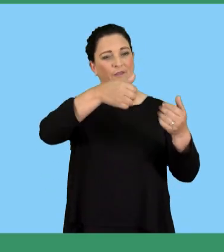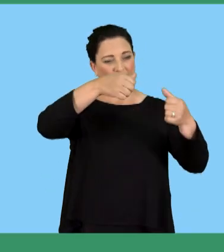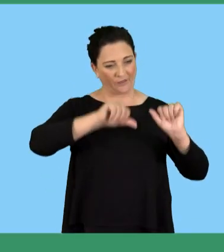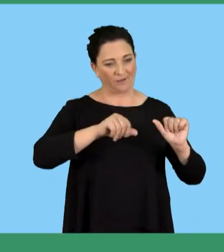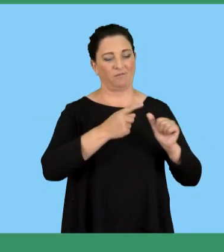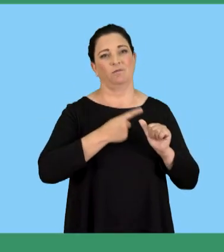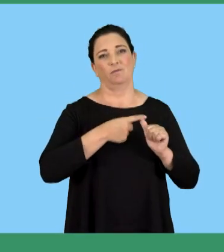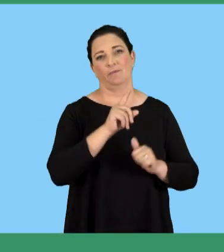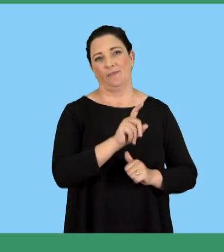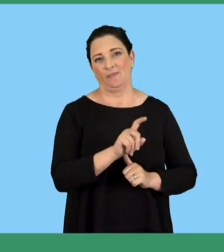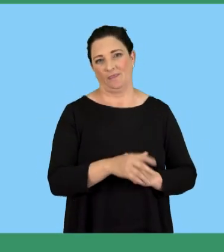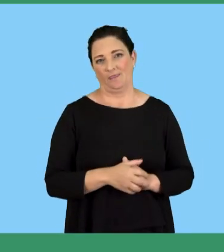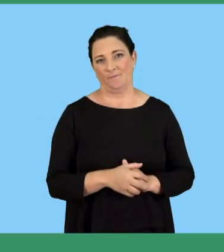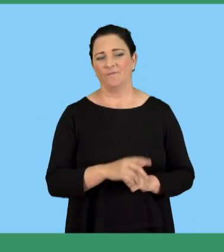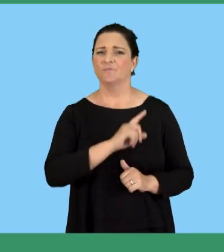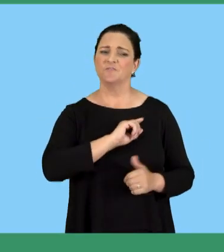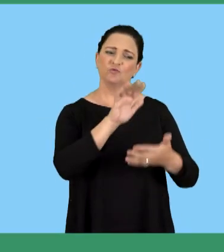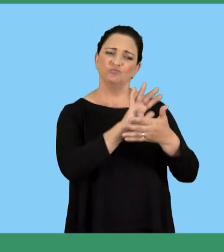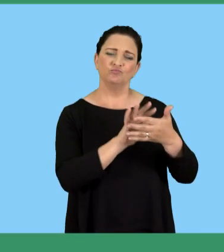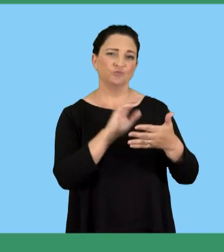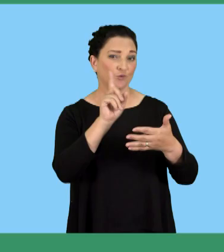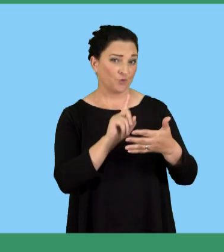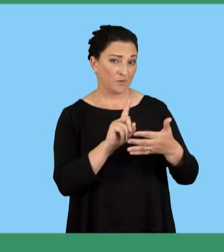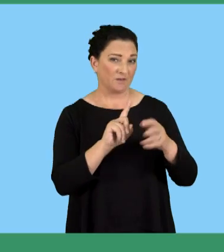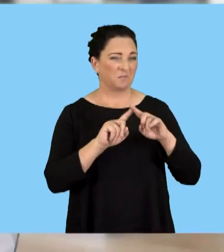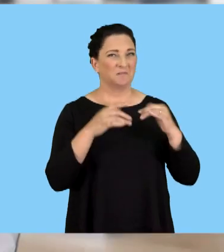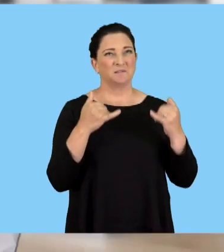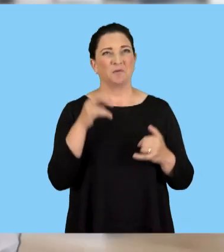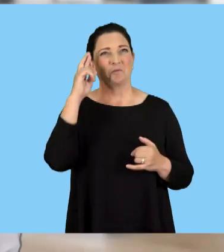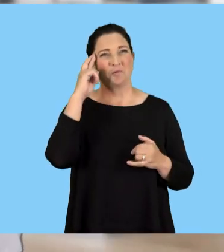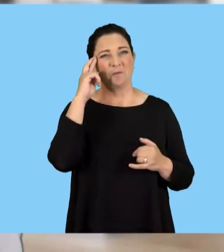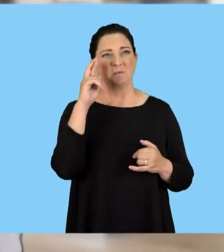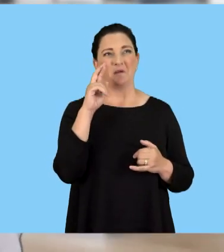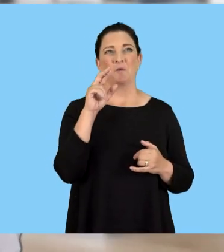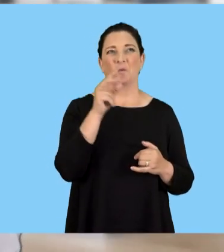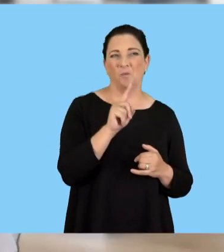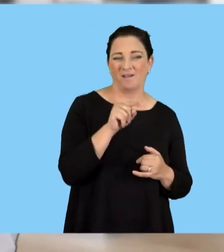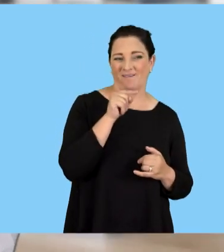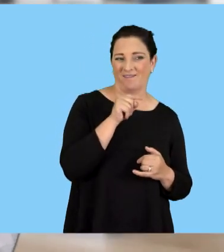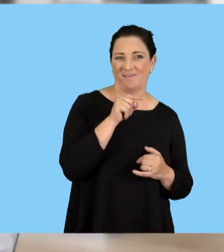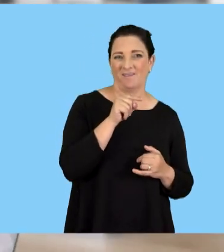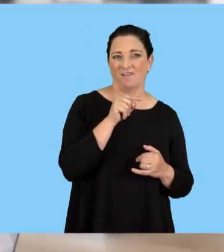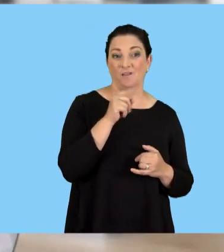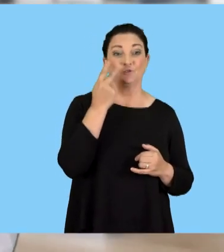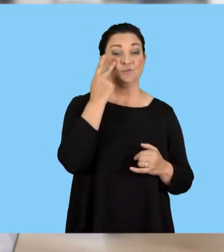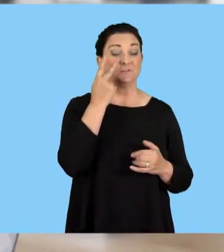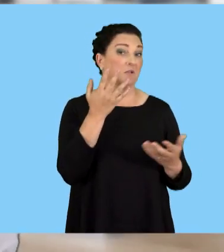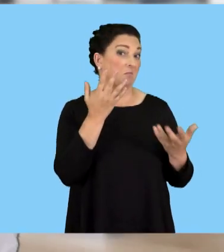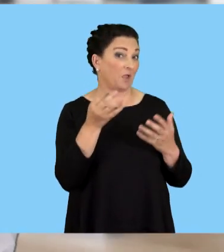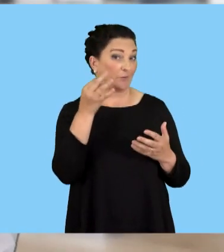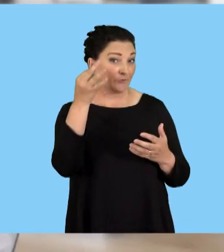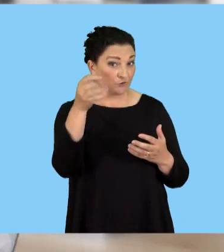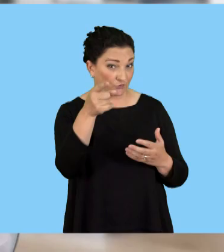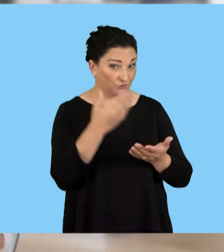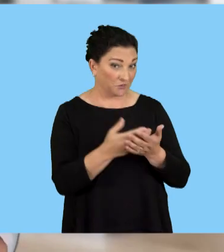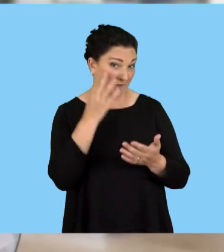answer questions that follow. Let us work around this scenario. Remember, a scenario is something that you can face one day as a